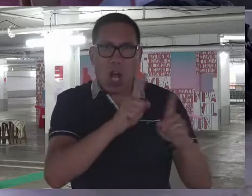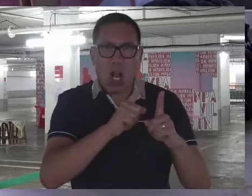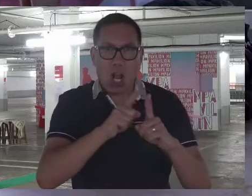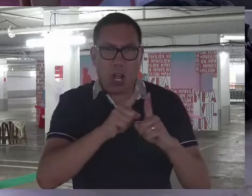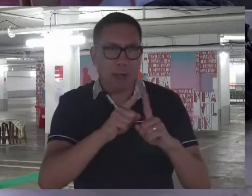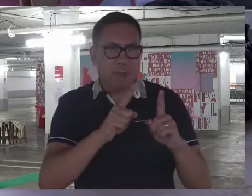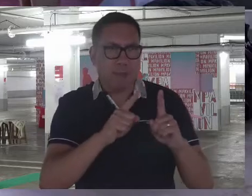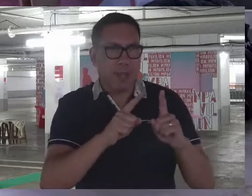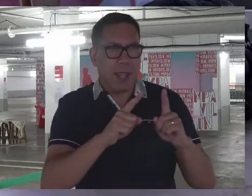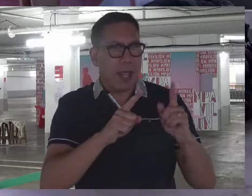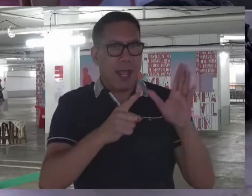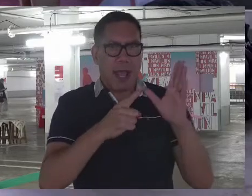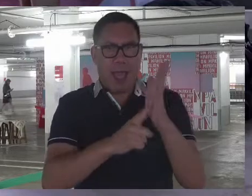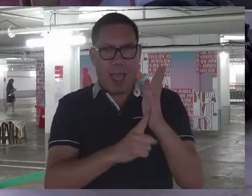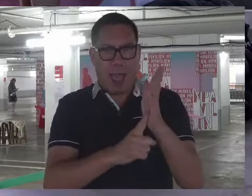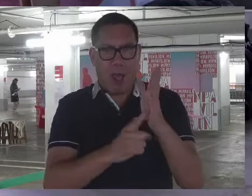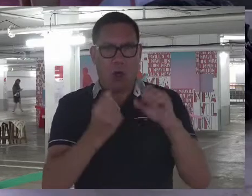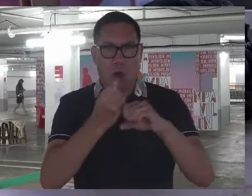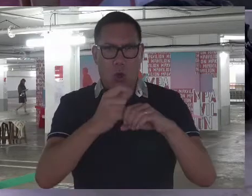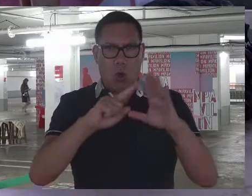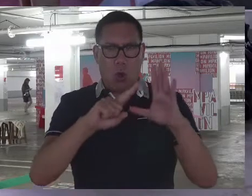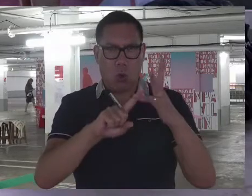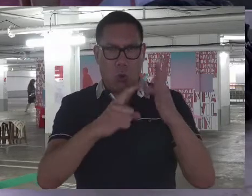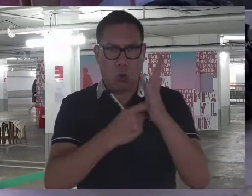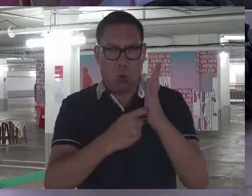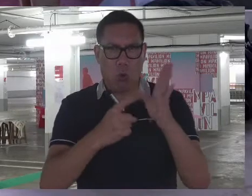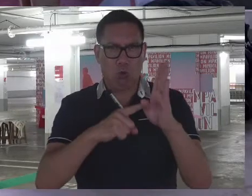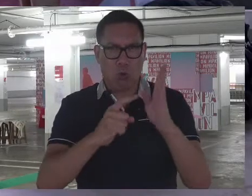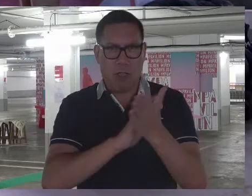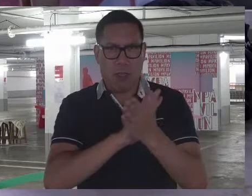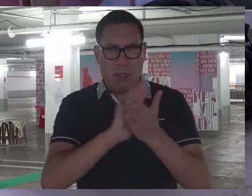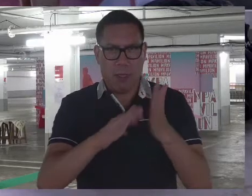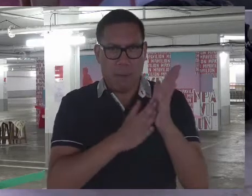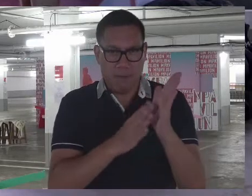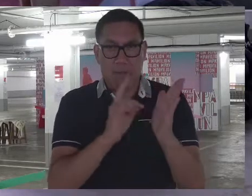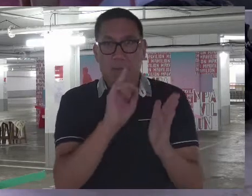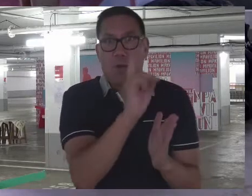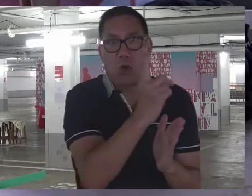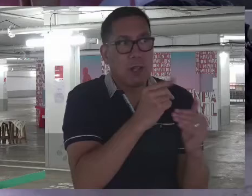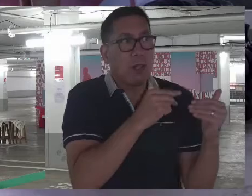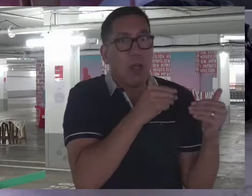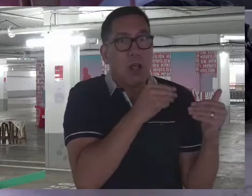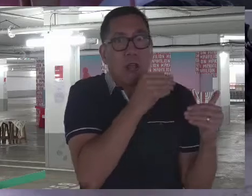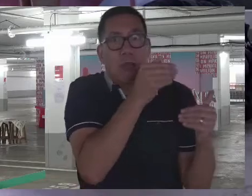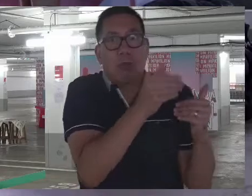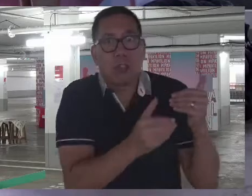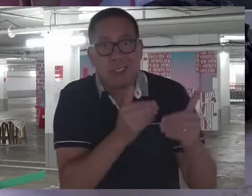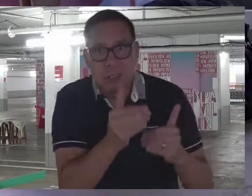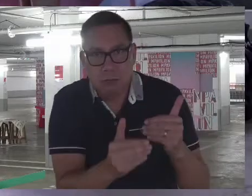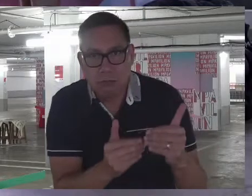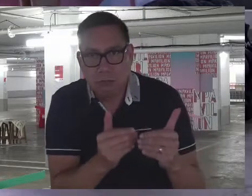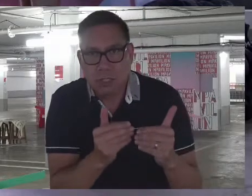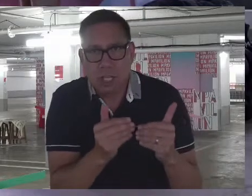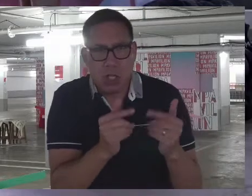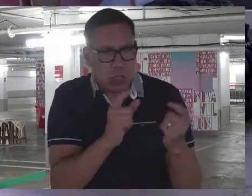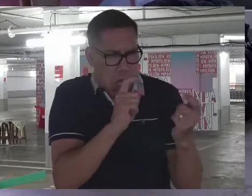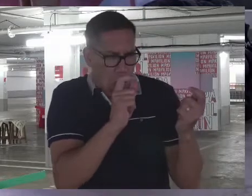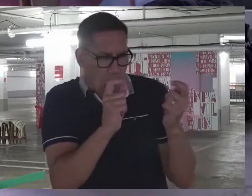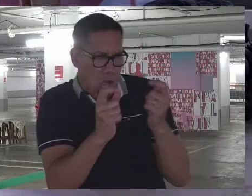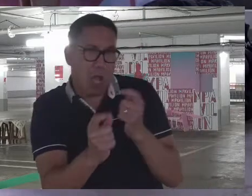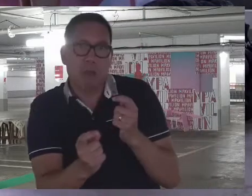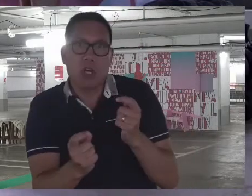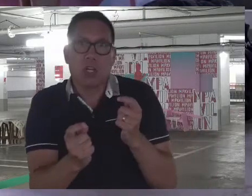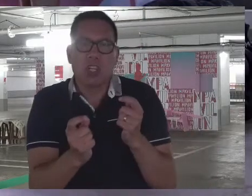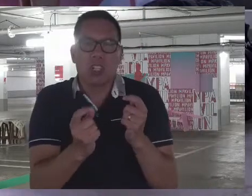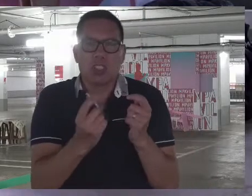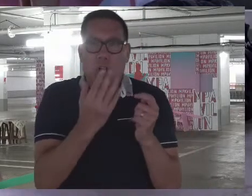goes through a process to become an image. So what we see then is this pictorial